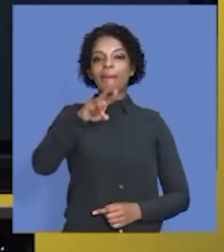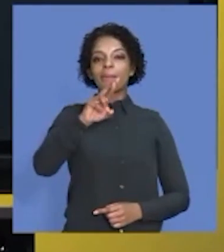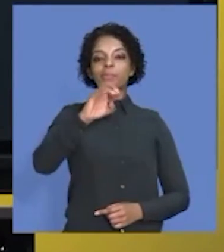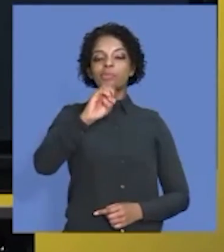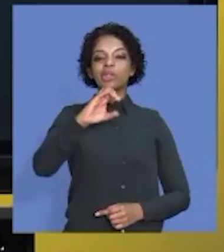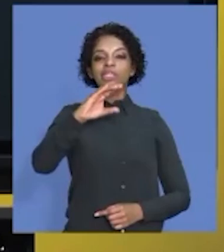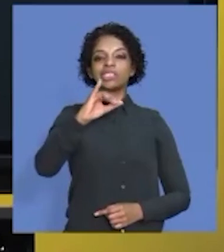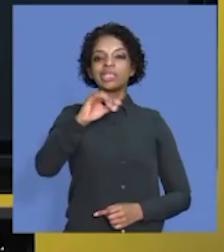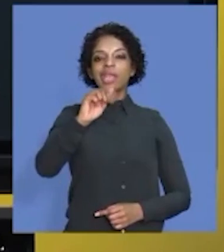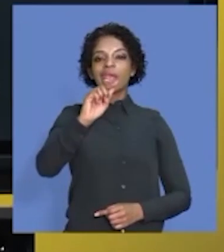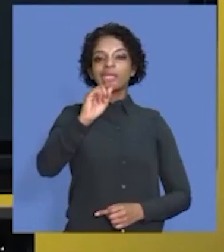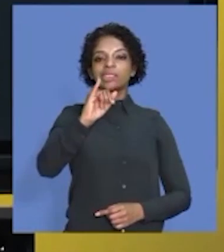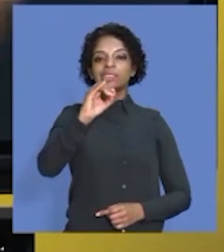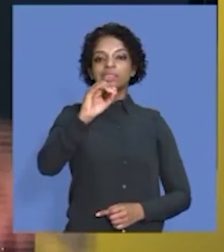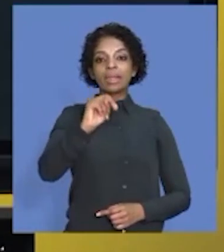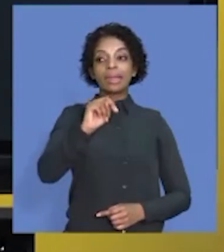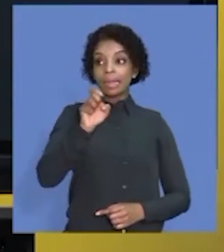from? From my income